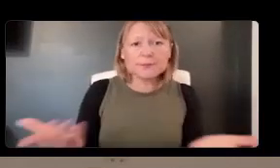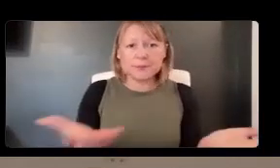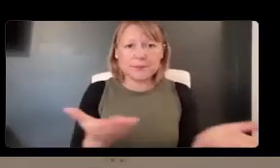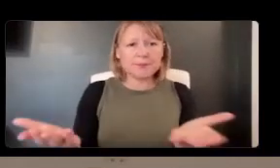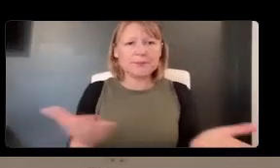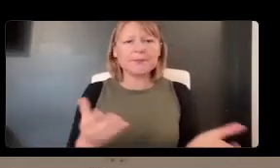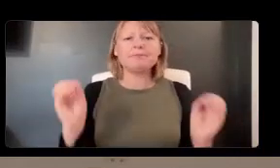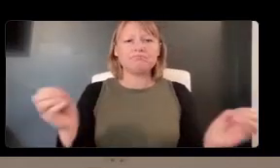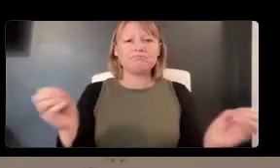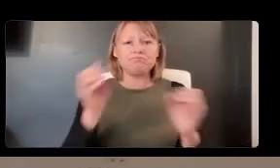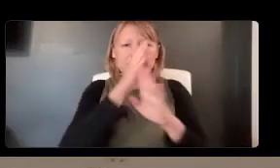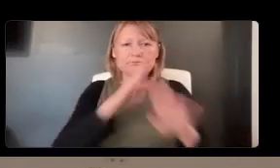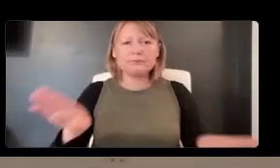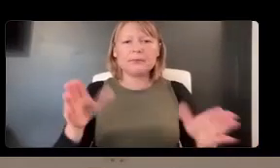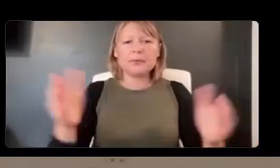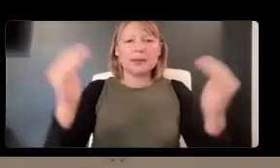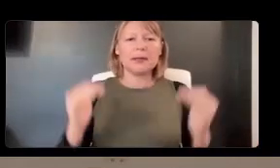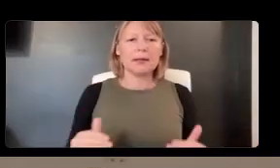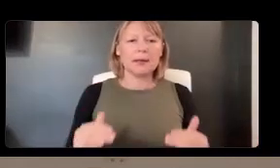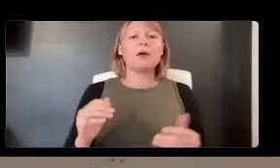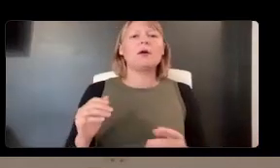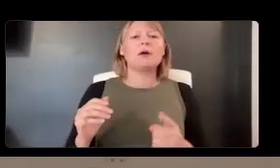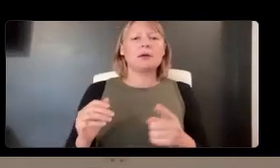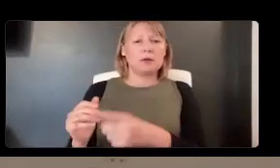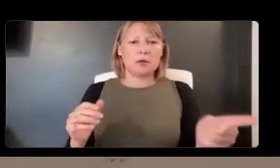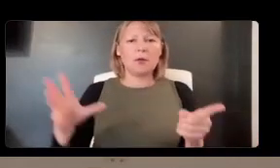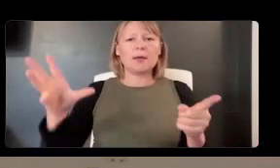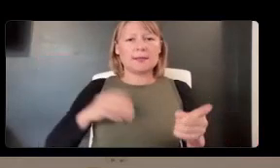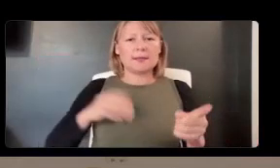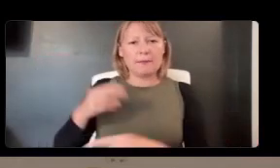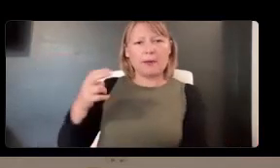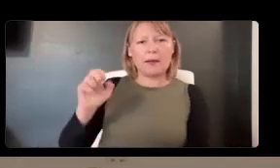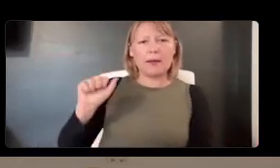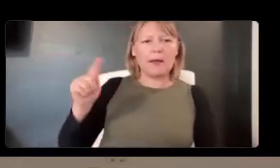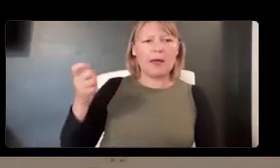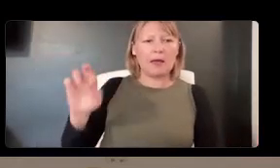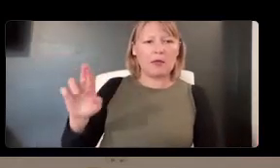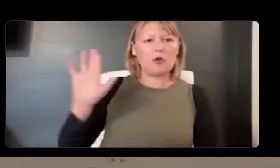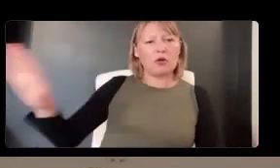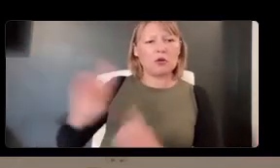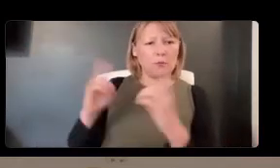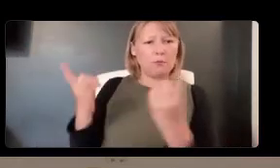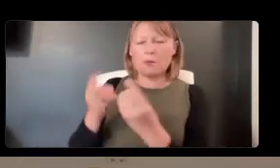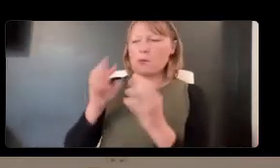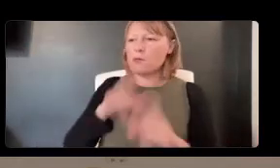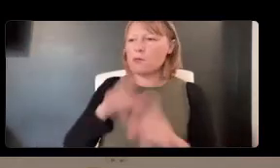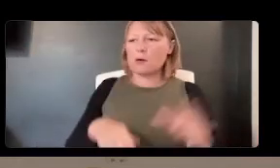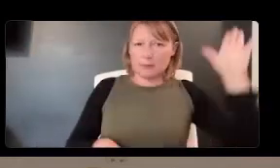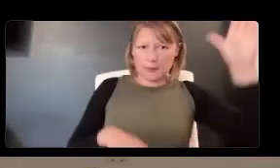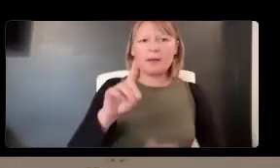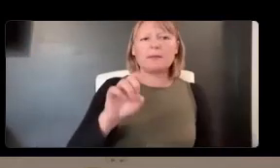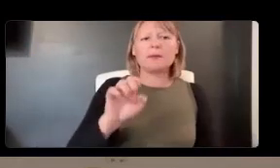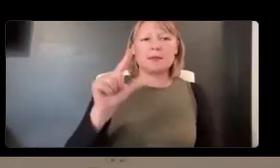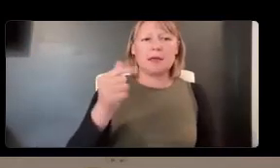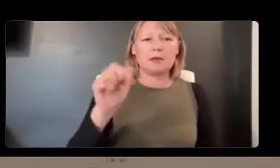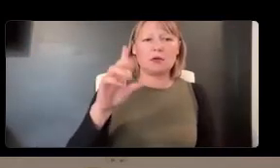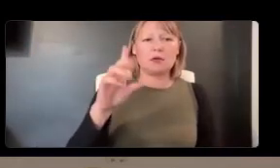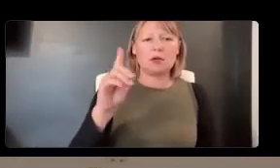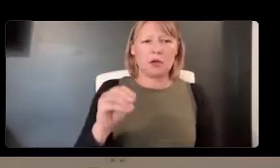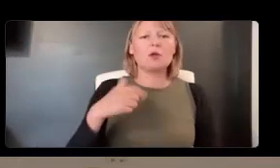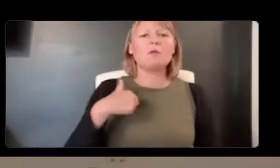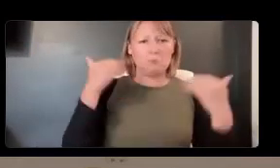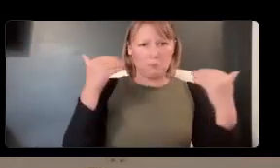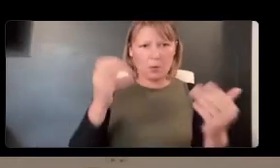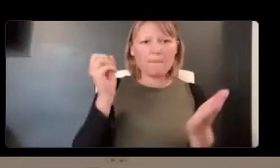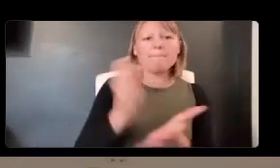Okay, hearing none, may I please have a motion to accept Heather's departmental report? Yes, Board Member Delgado, I make a motion to accept the Office of